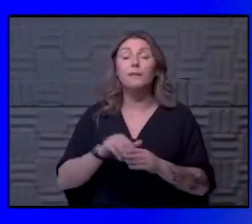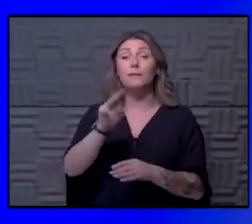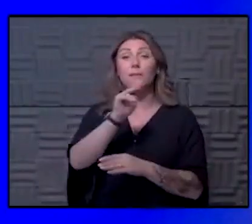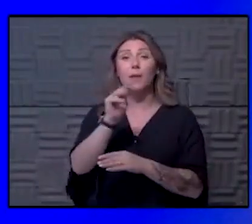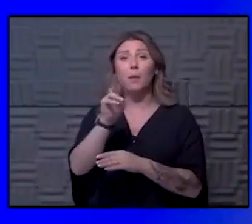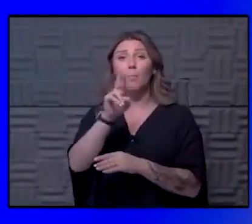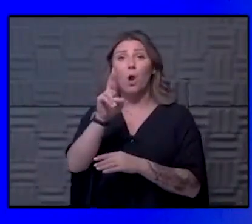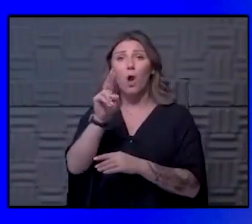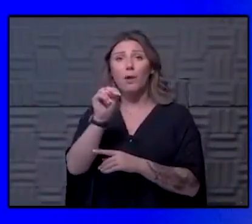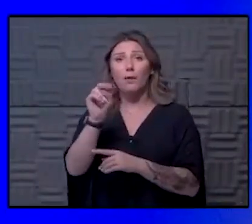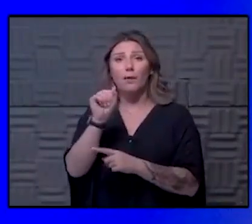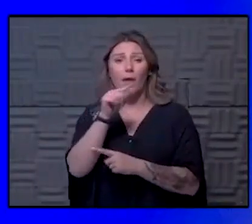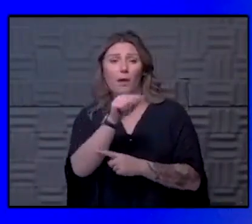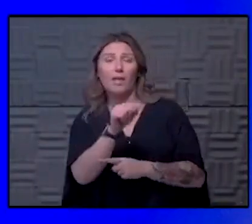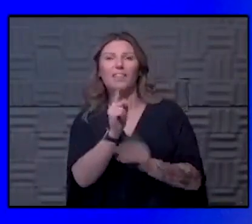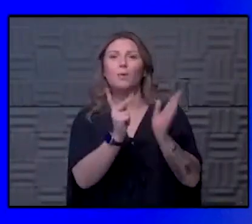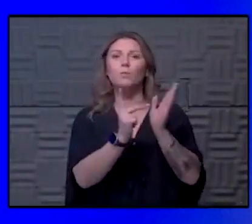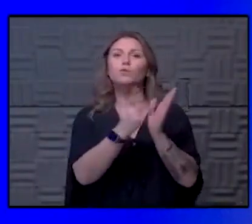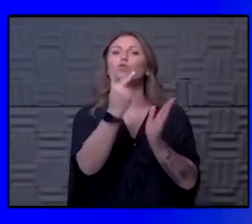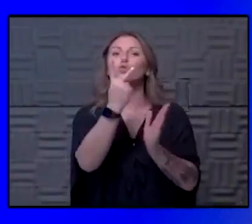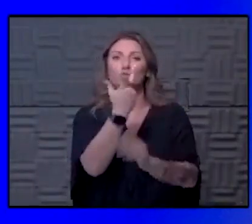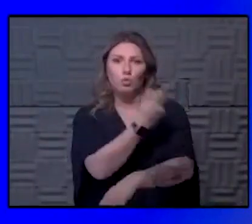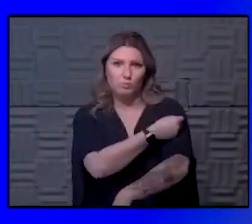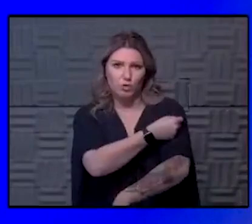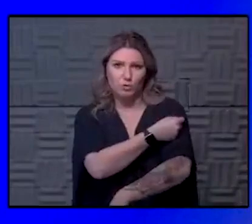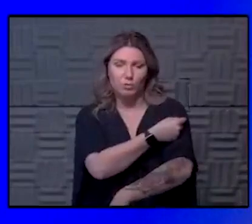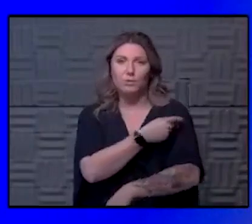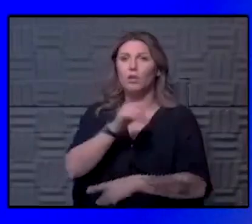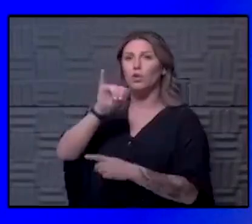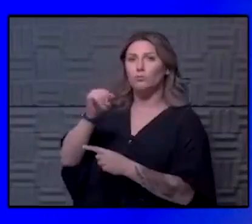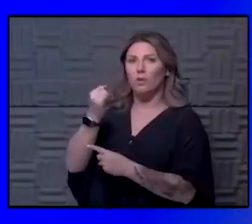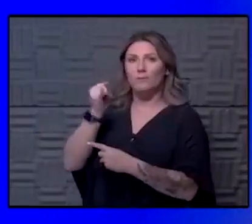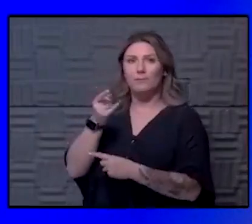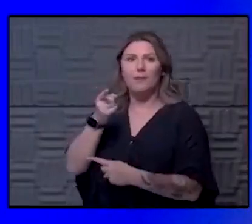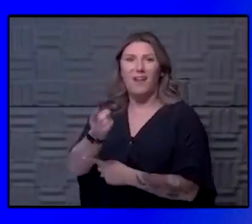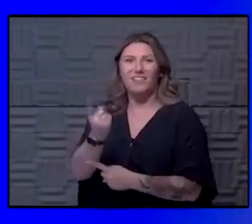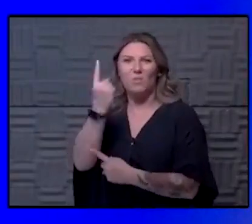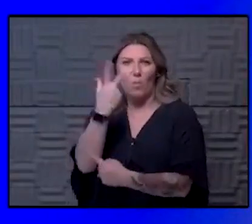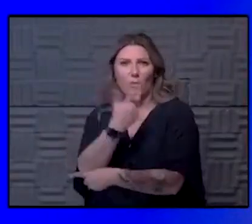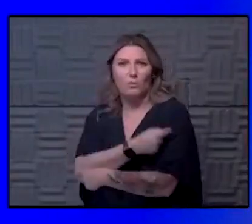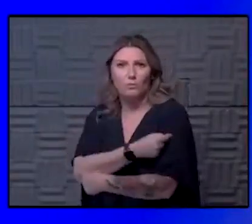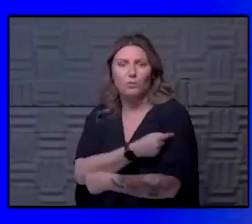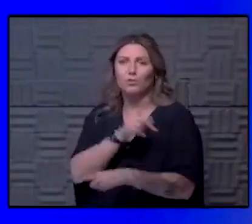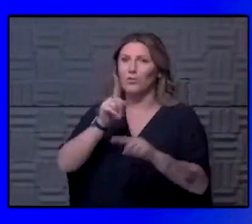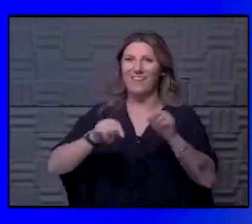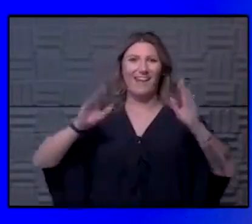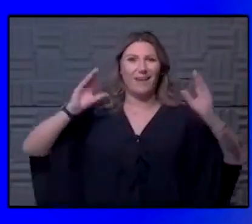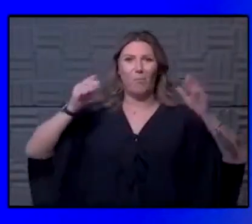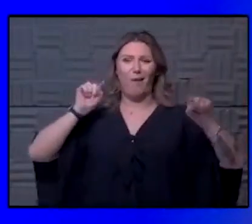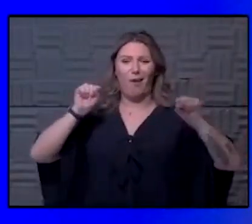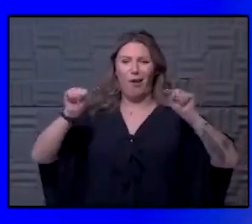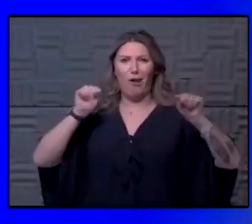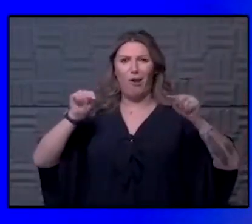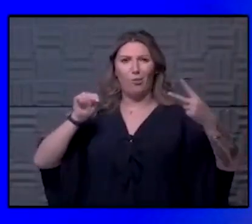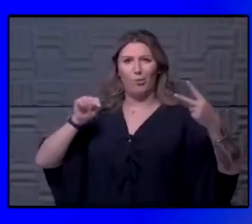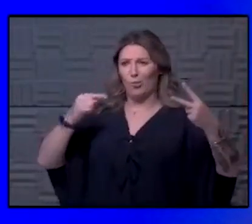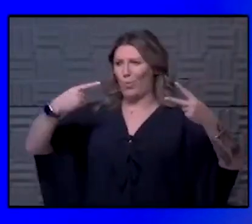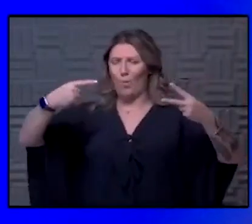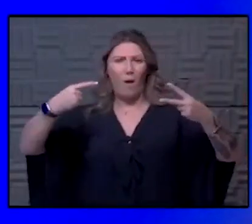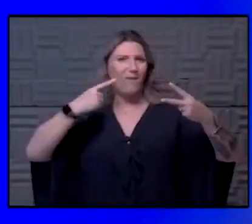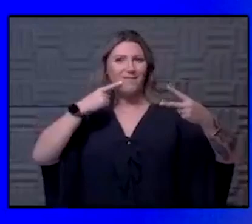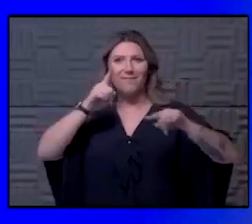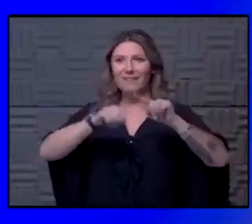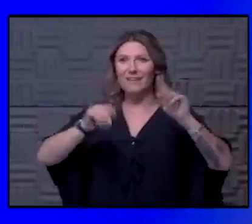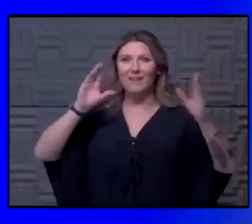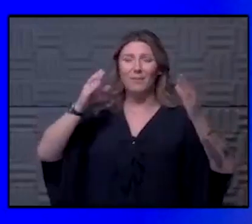at 2-dose trials. The Johnson & Johnson vaccine looked at 1 dose. So I think you can't even compare those trials together. And so that's a